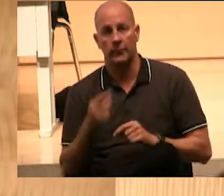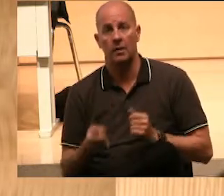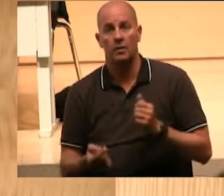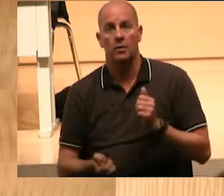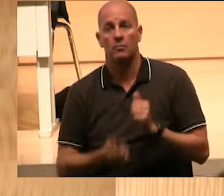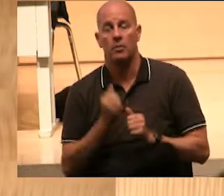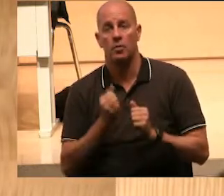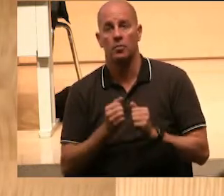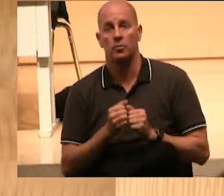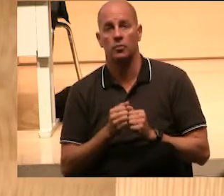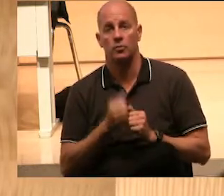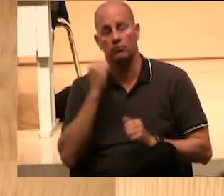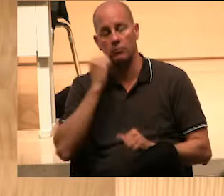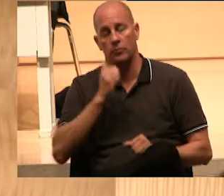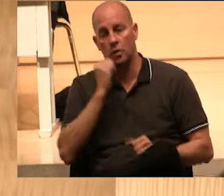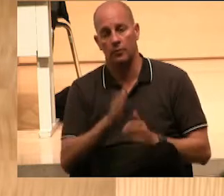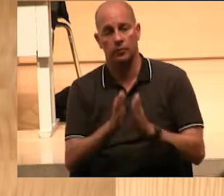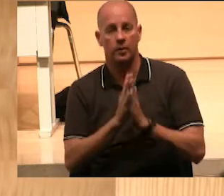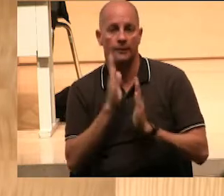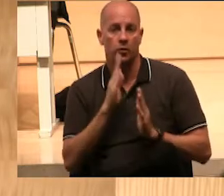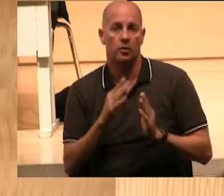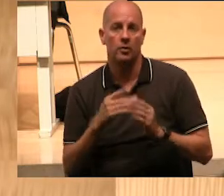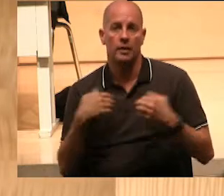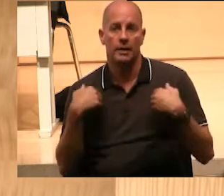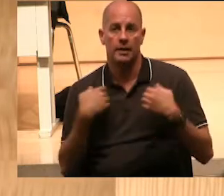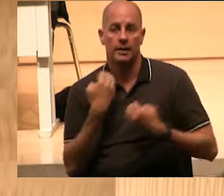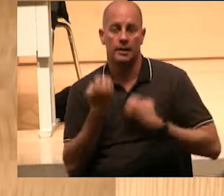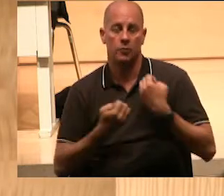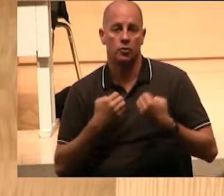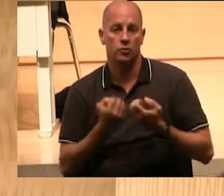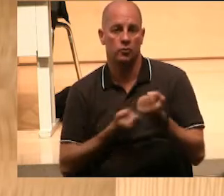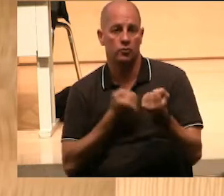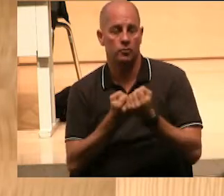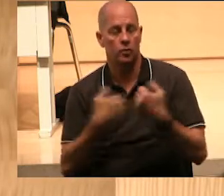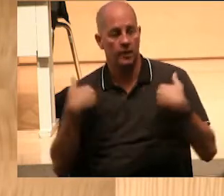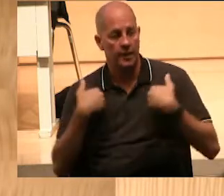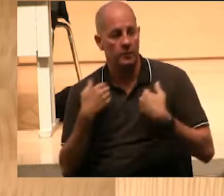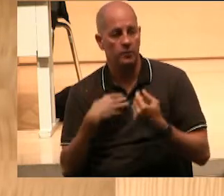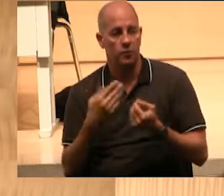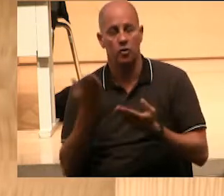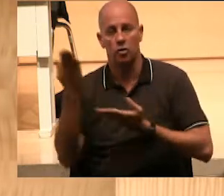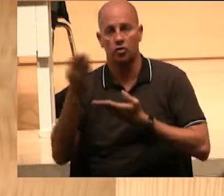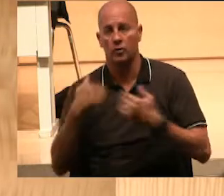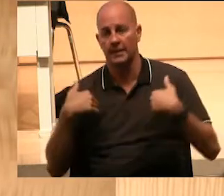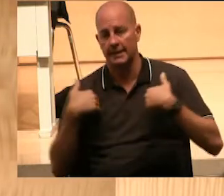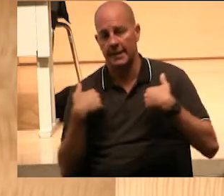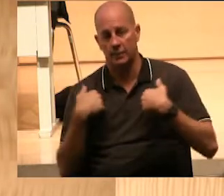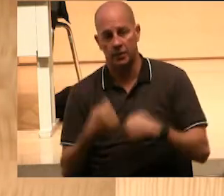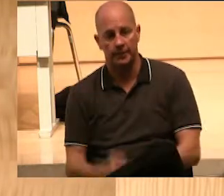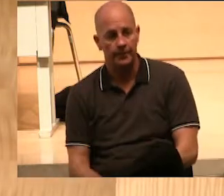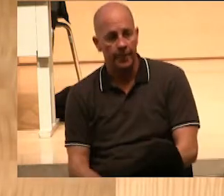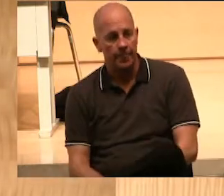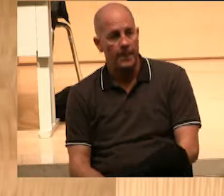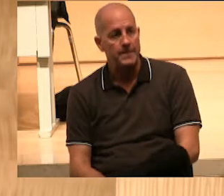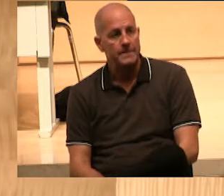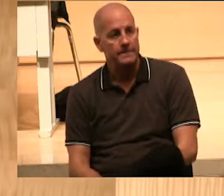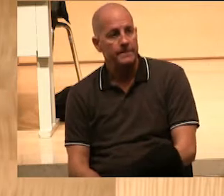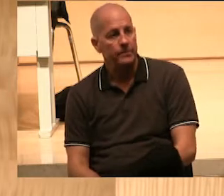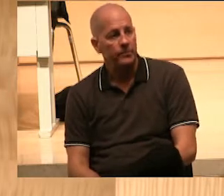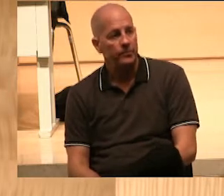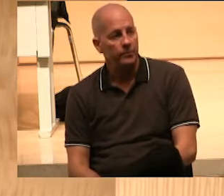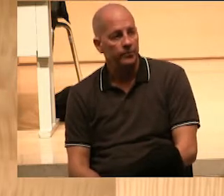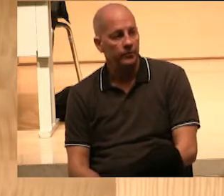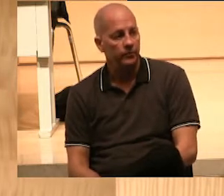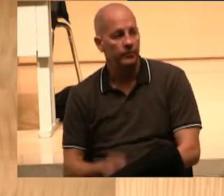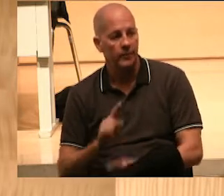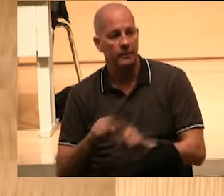is for an emotional support animal or a service animal, which I get asked a lot to write letters for that. And the